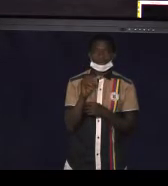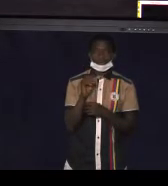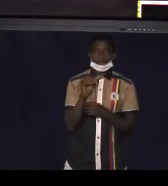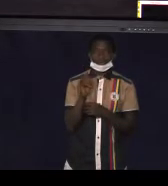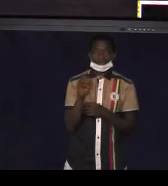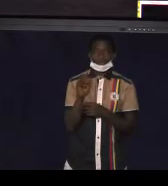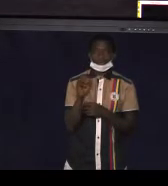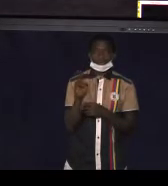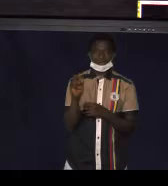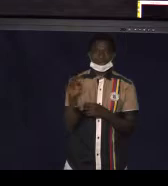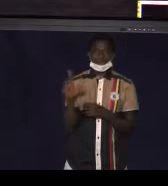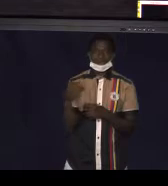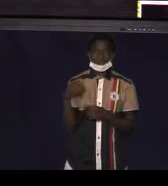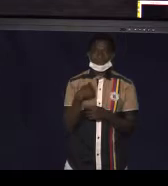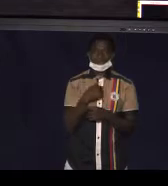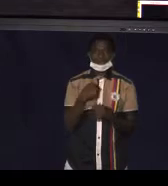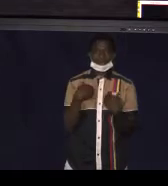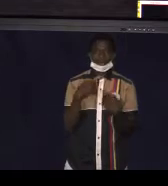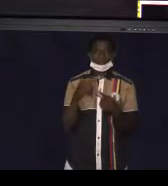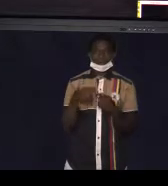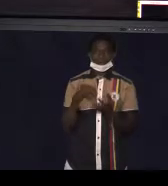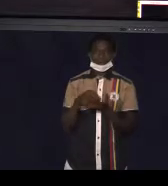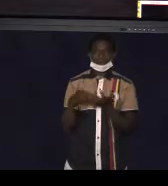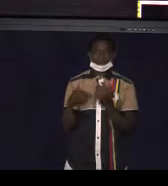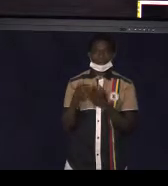milliliters. Then we have to subtract